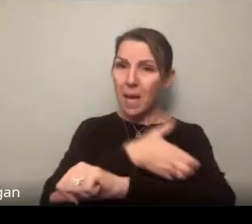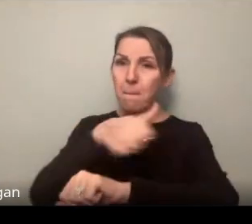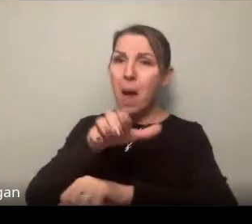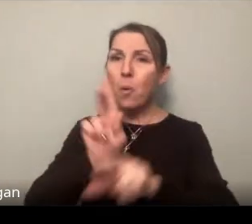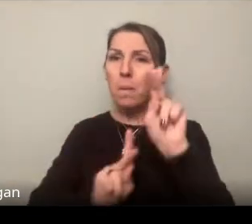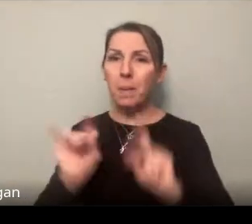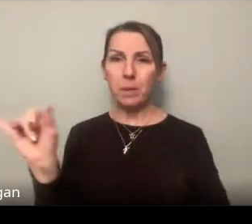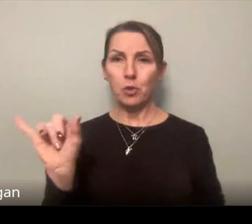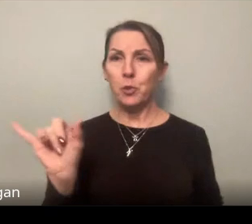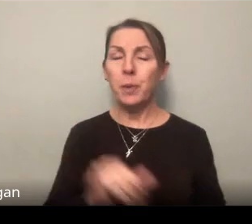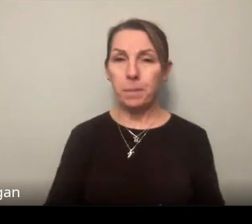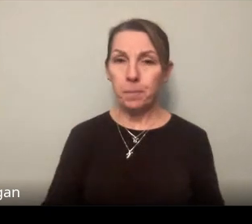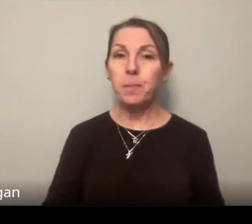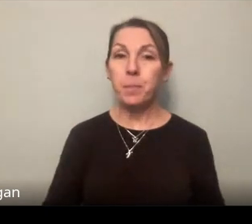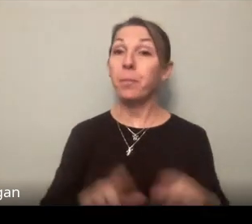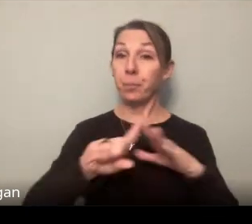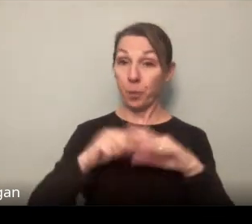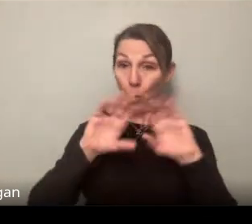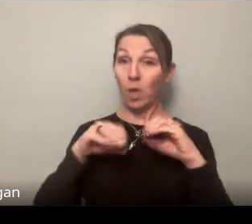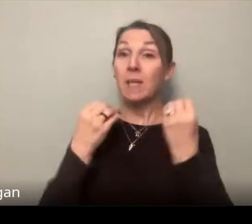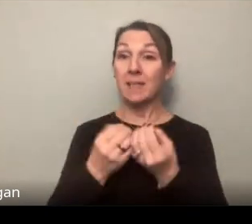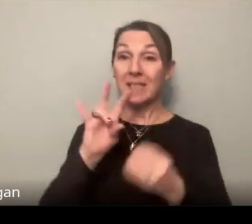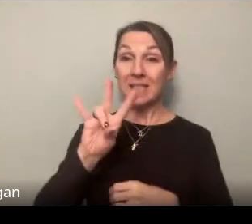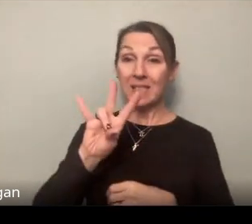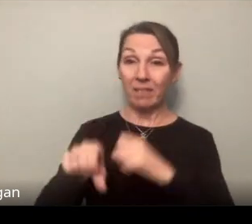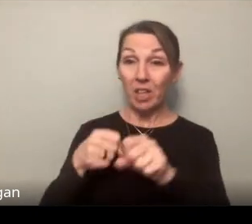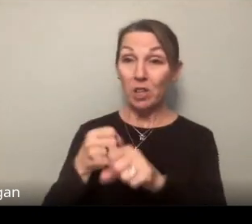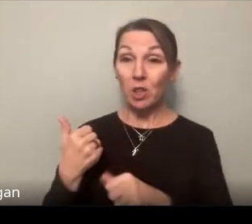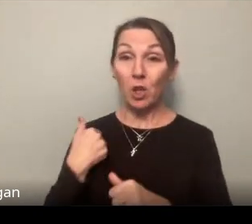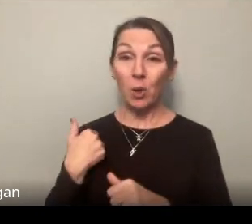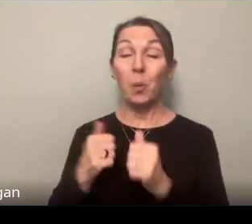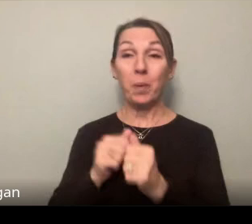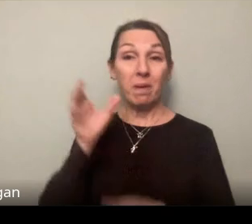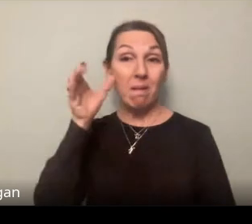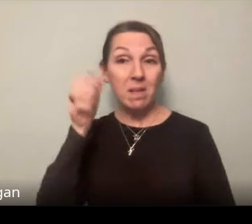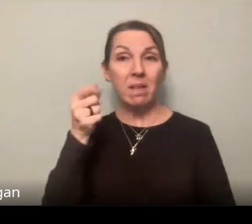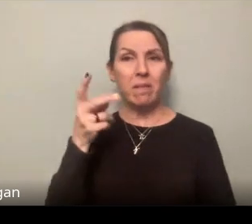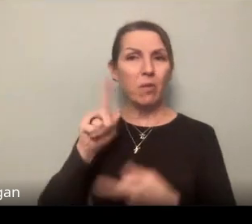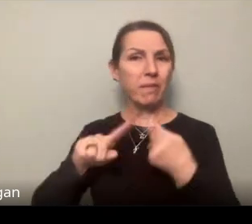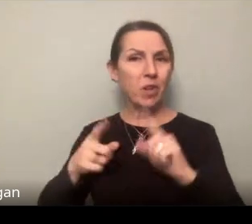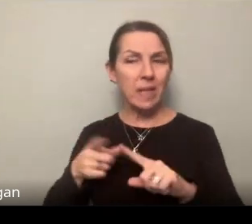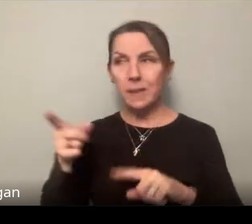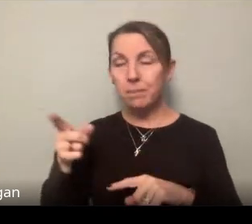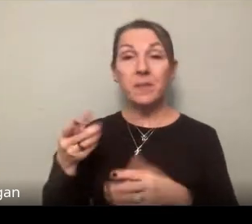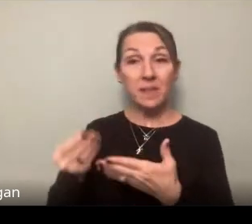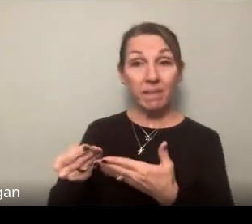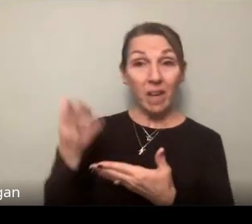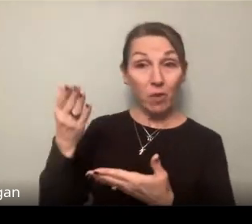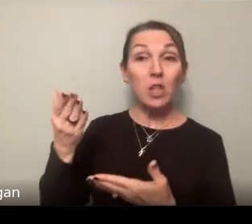So started the organization 7 years ago with my cousin and a couple of friends. We had a